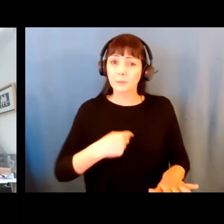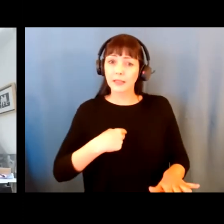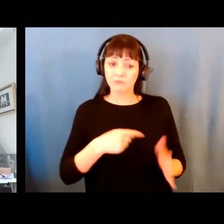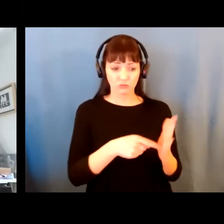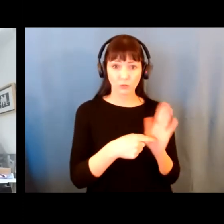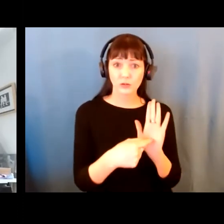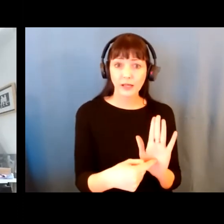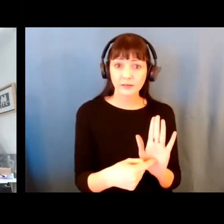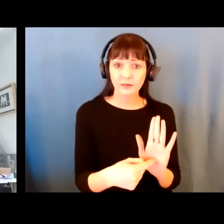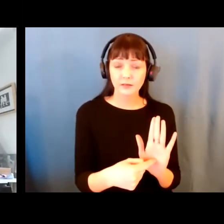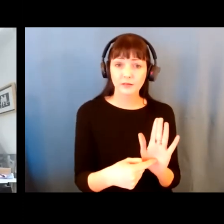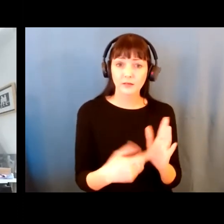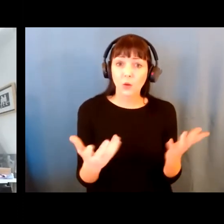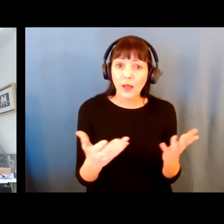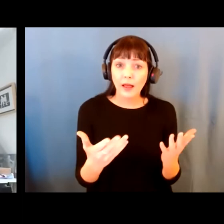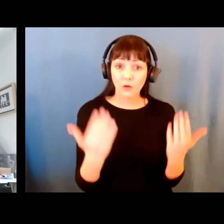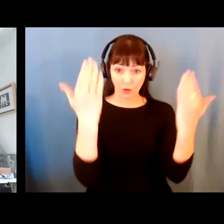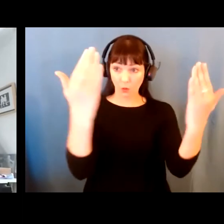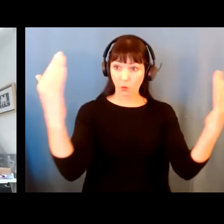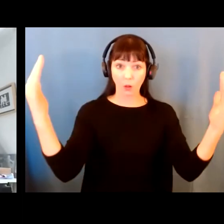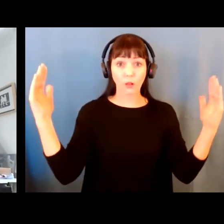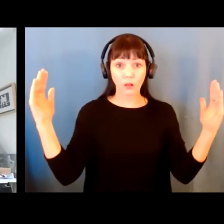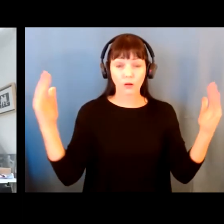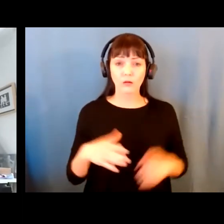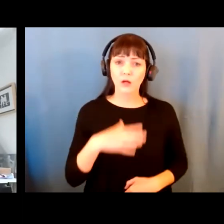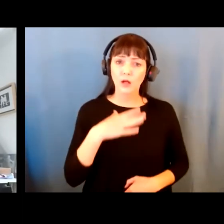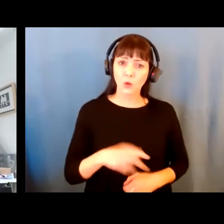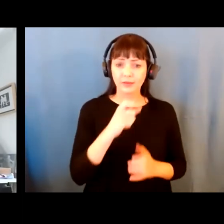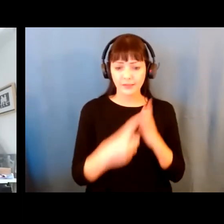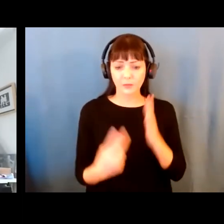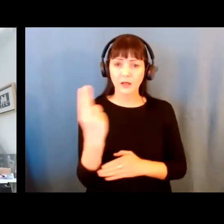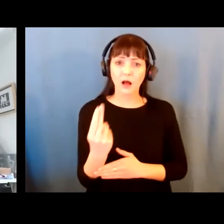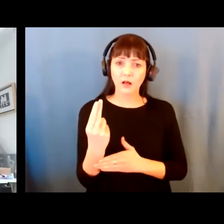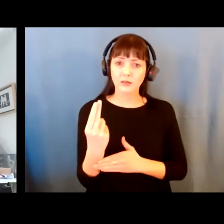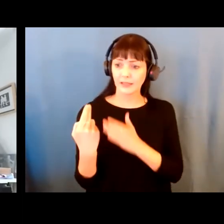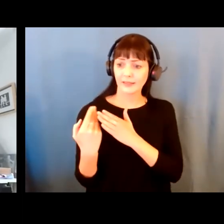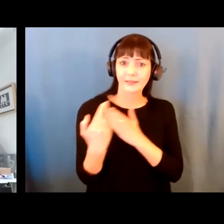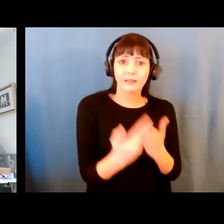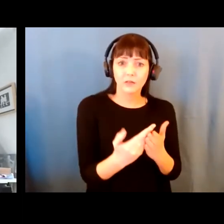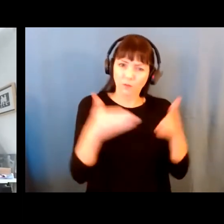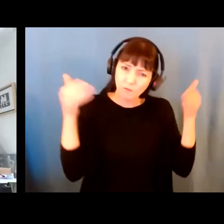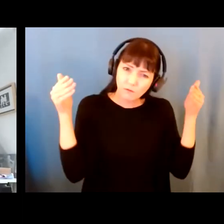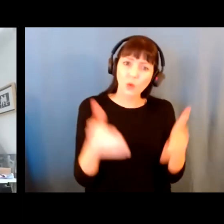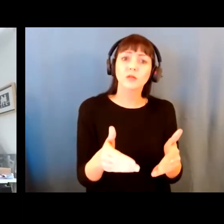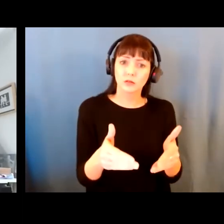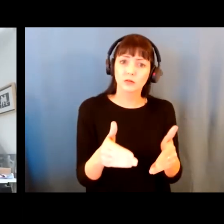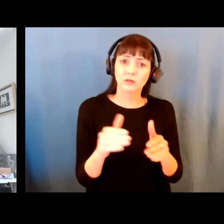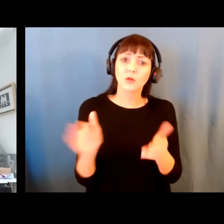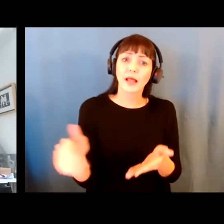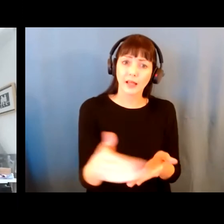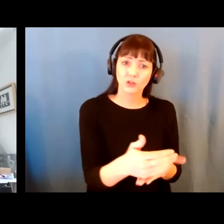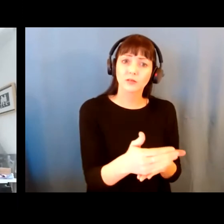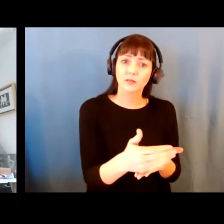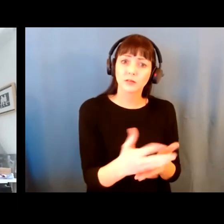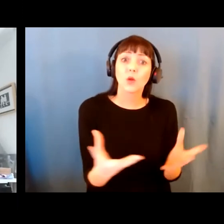mean on the gallery walls. I want to see disability arts given some of the spotlight in collections, and also with meaningful